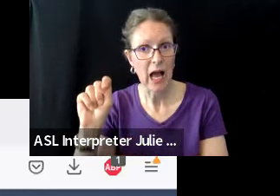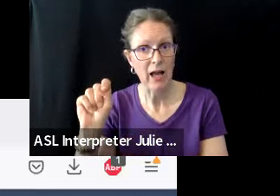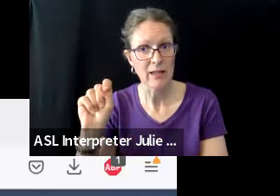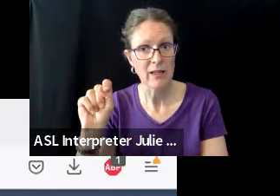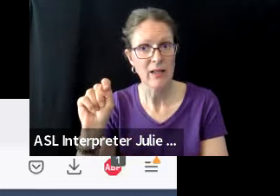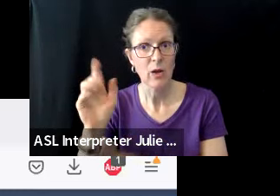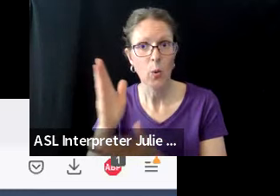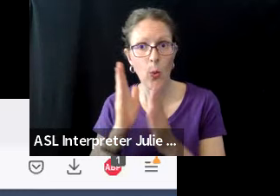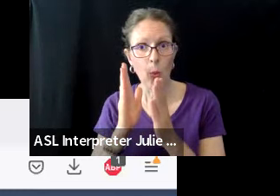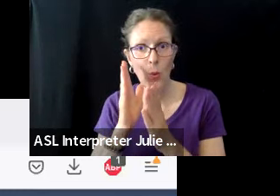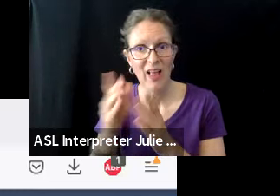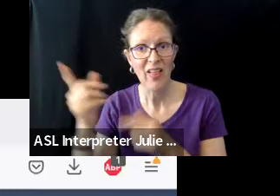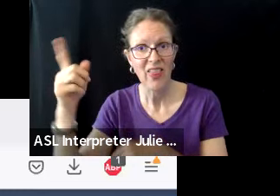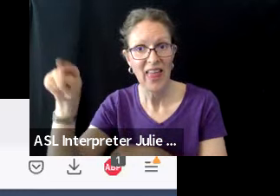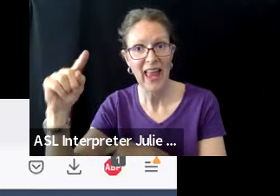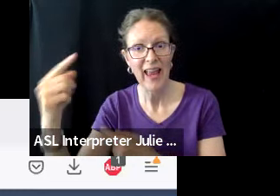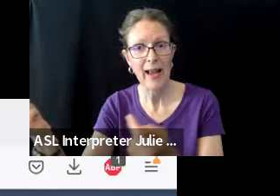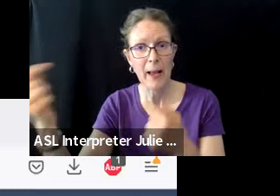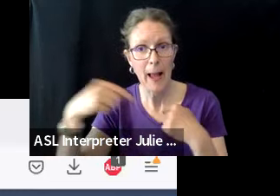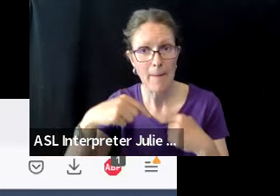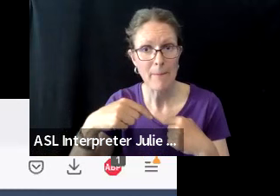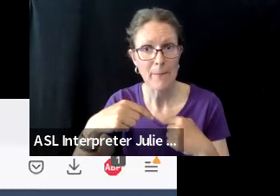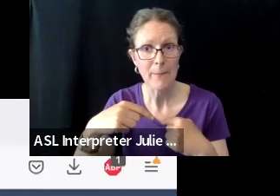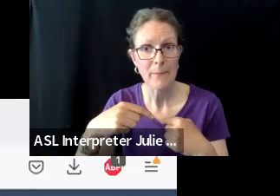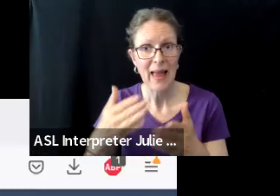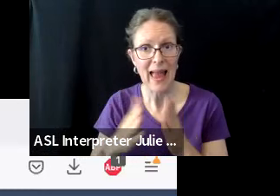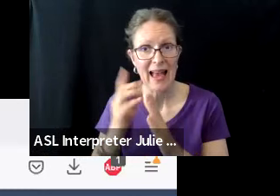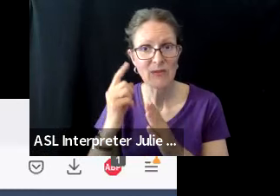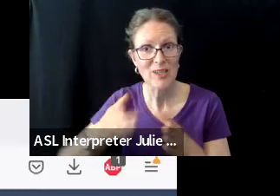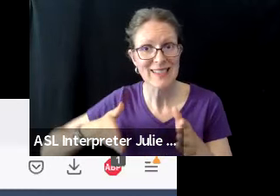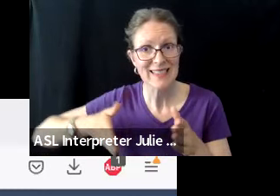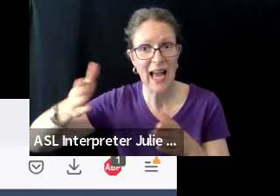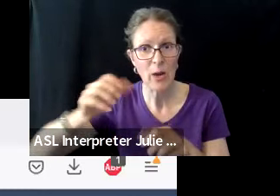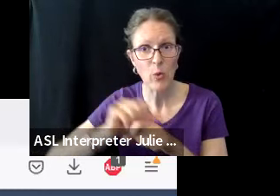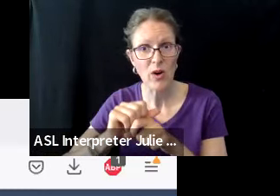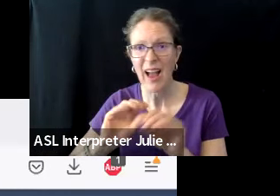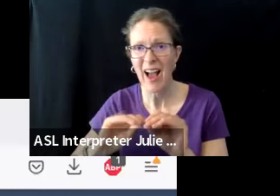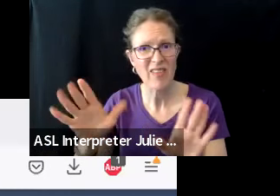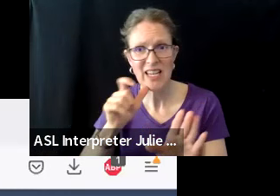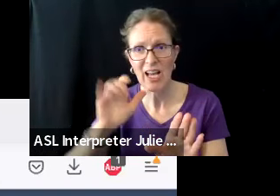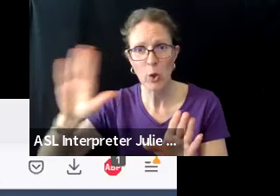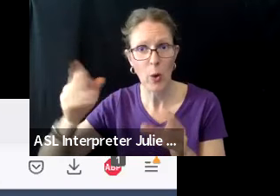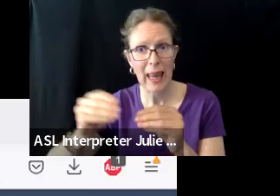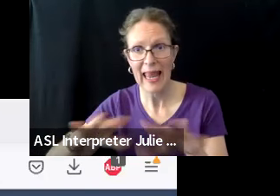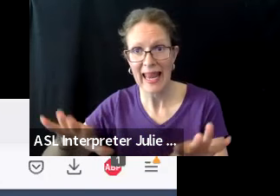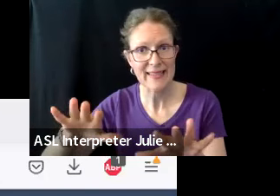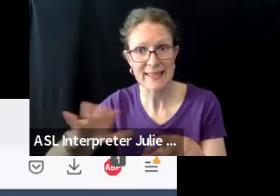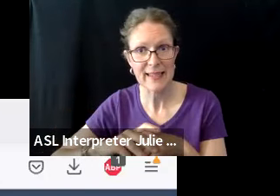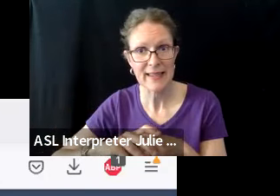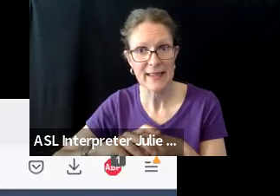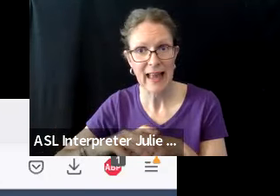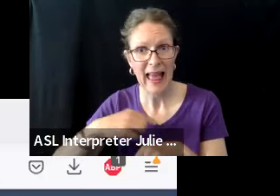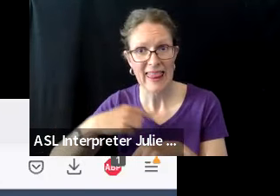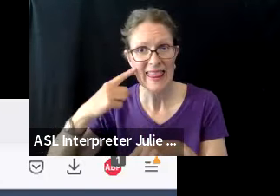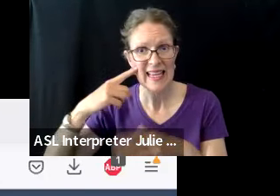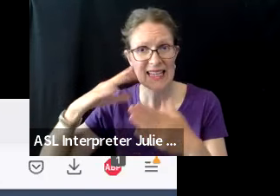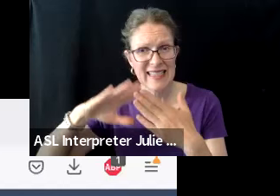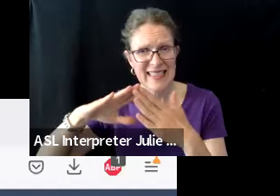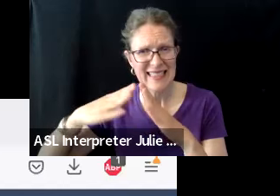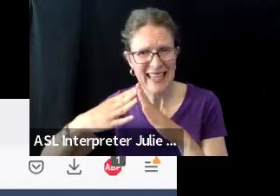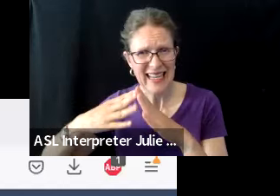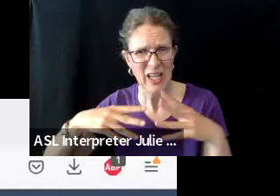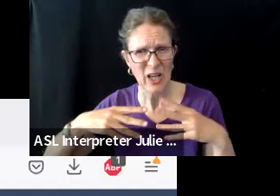ask you to do side work in the, because obviously that's not your land, right? And I believe the city might actually own a small